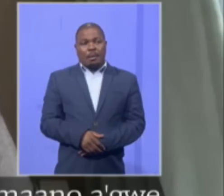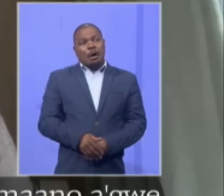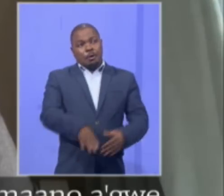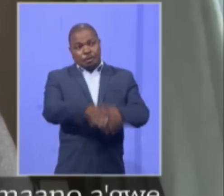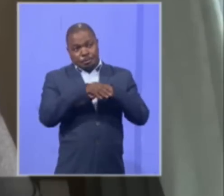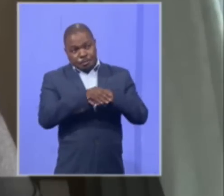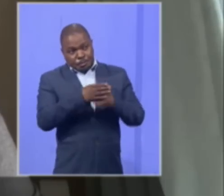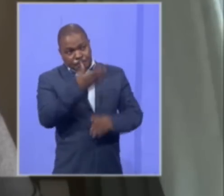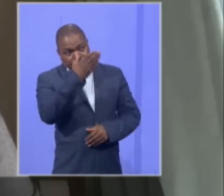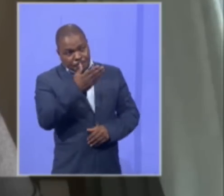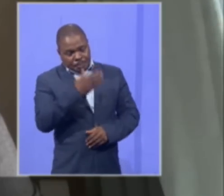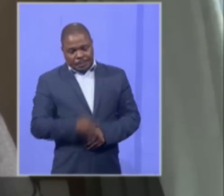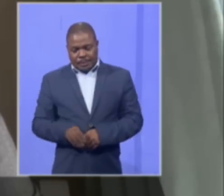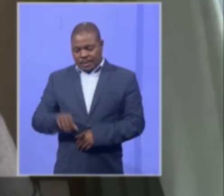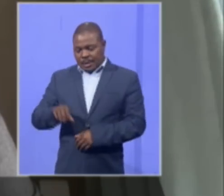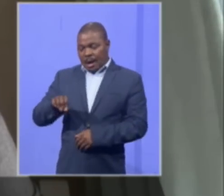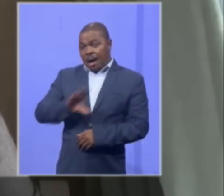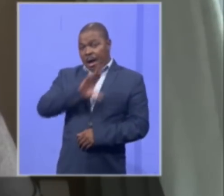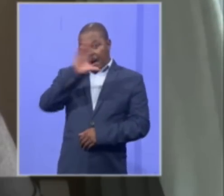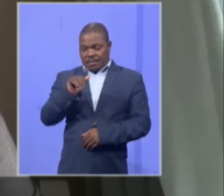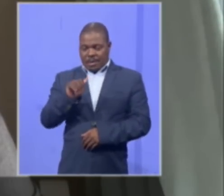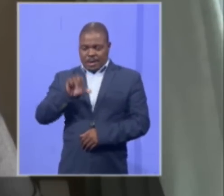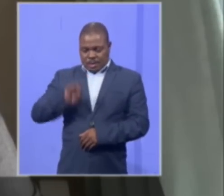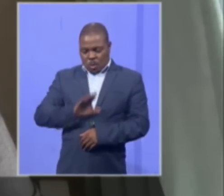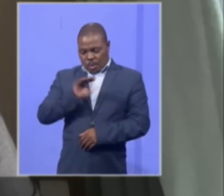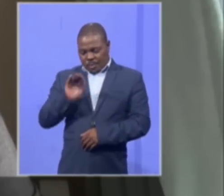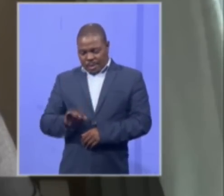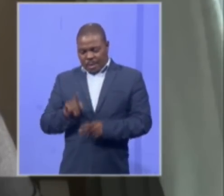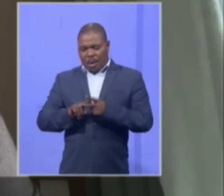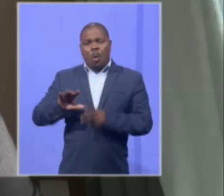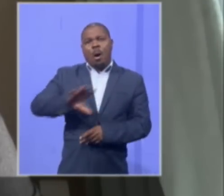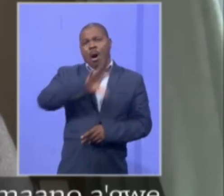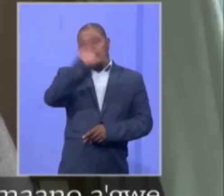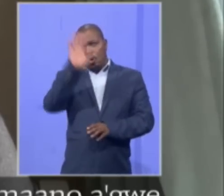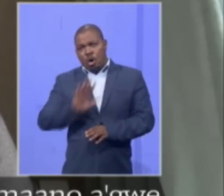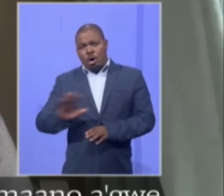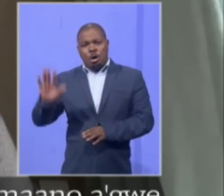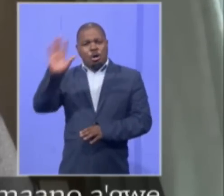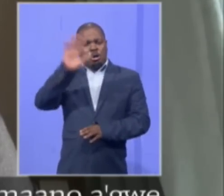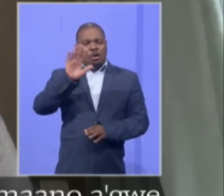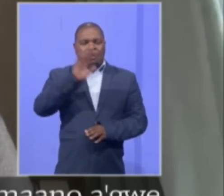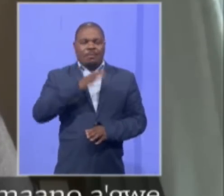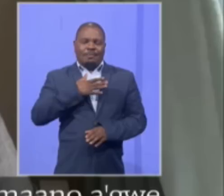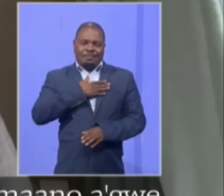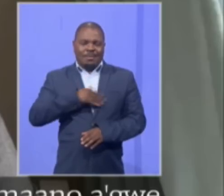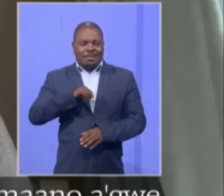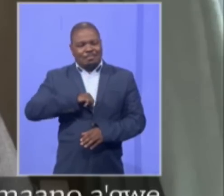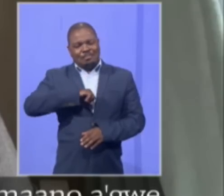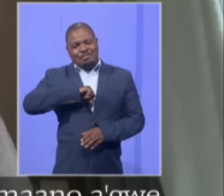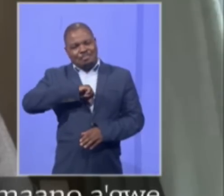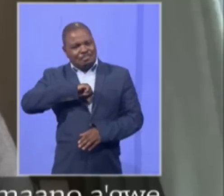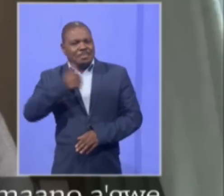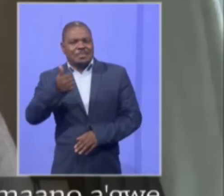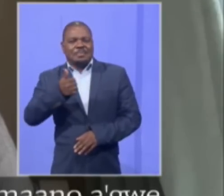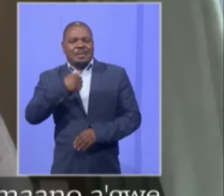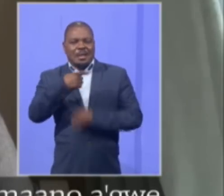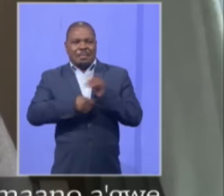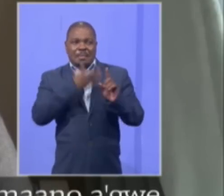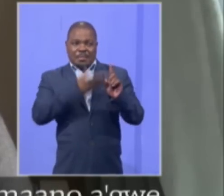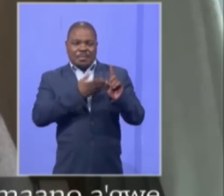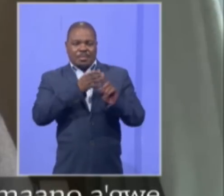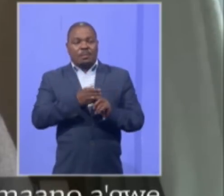made Africa and South Africa and the rest of the African continents very, very proud. We look